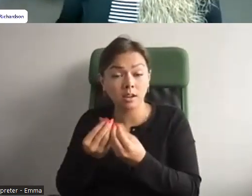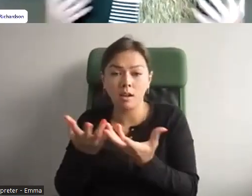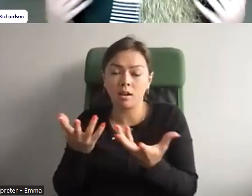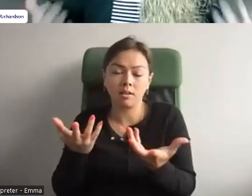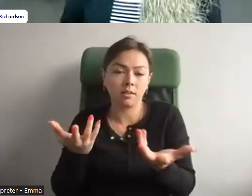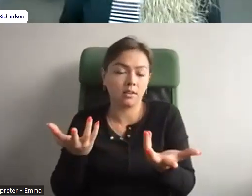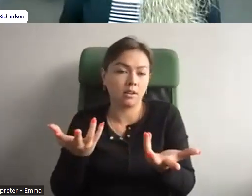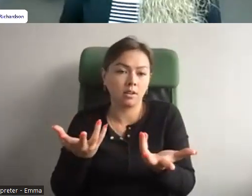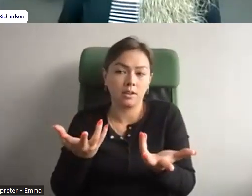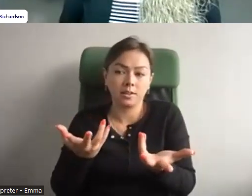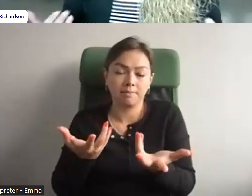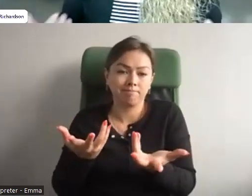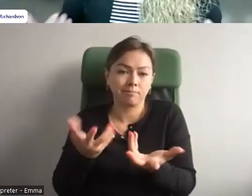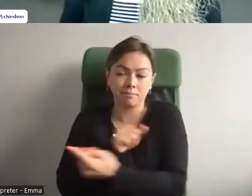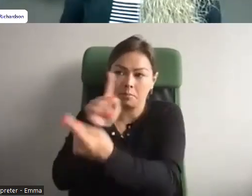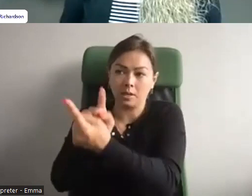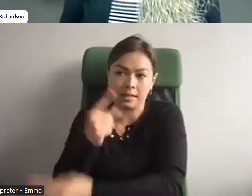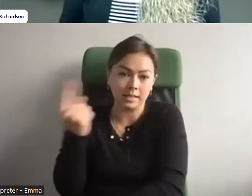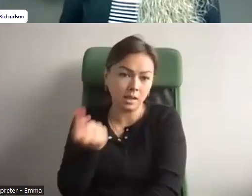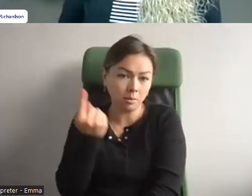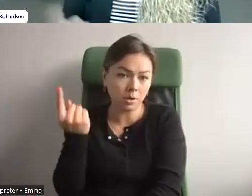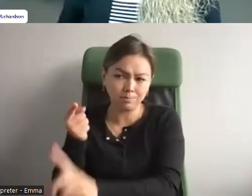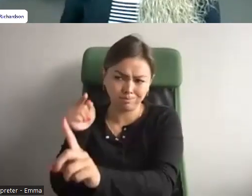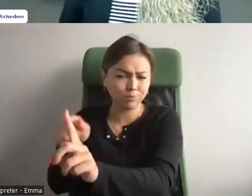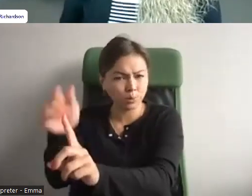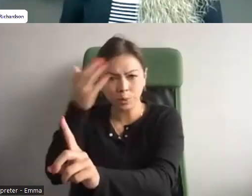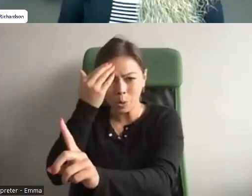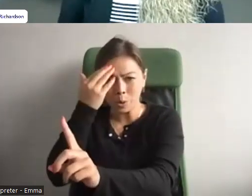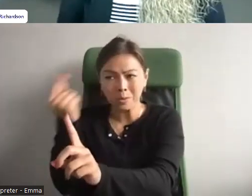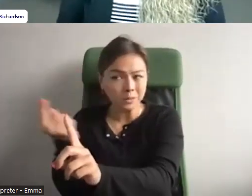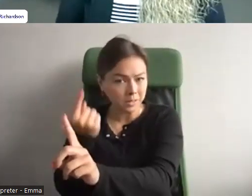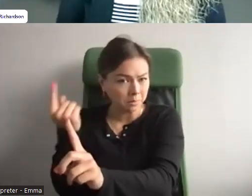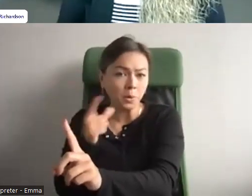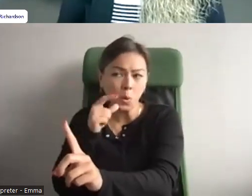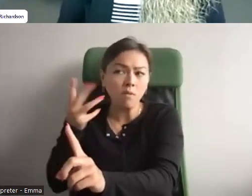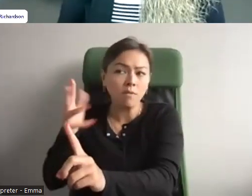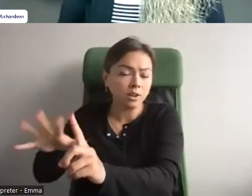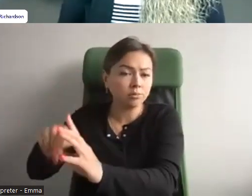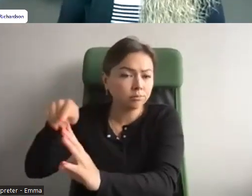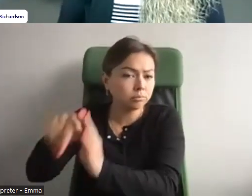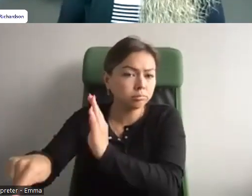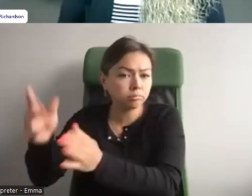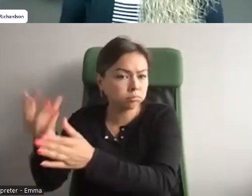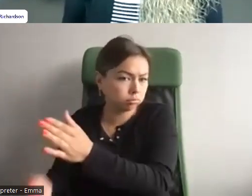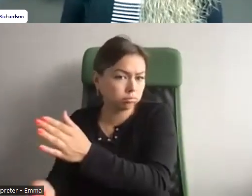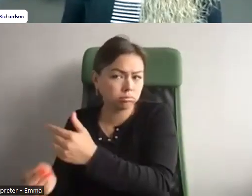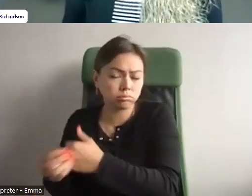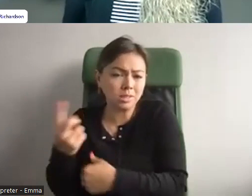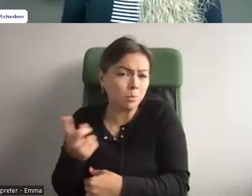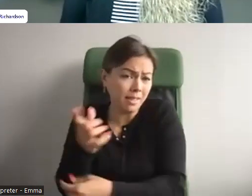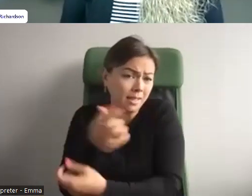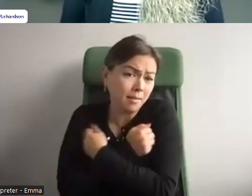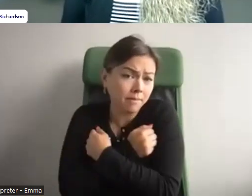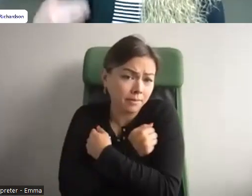room having someone who they love being missing or murdered. And so it's